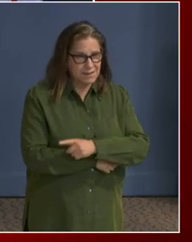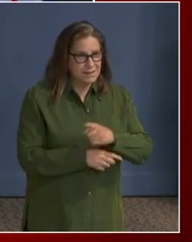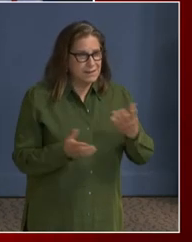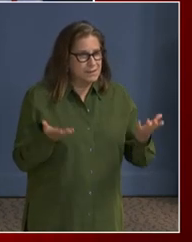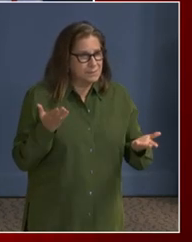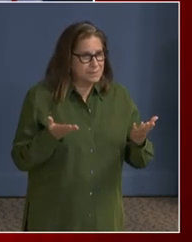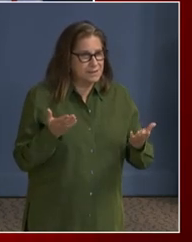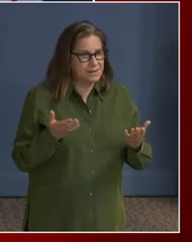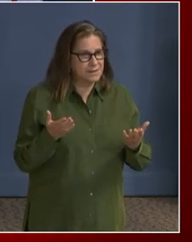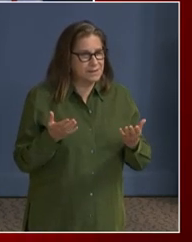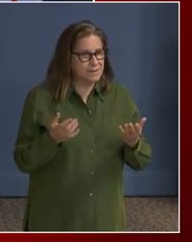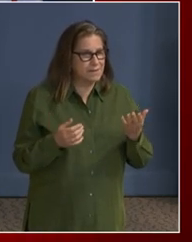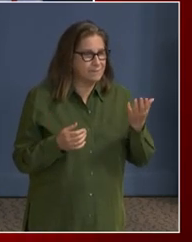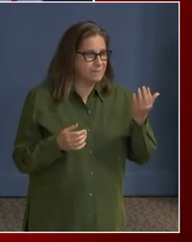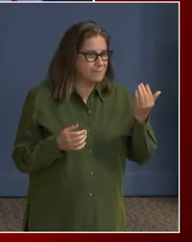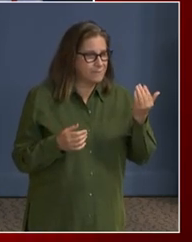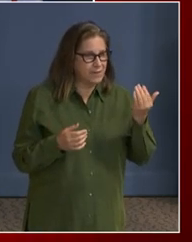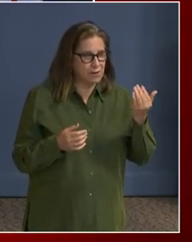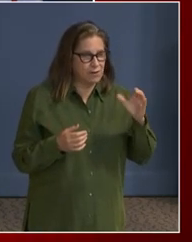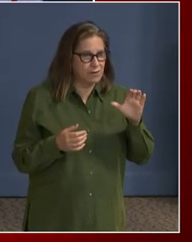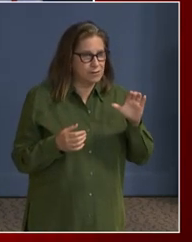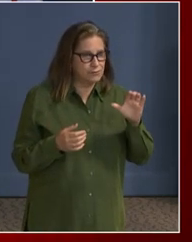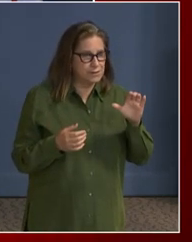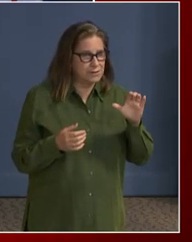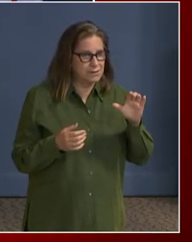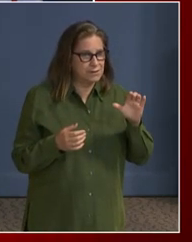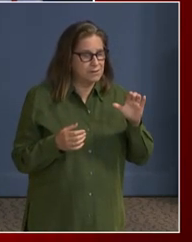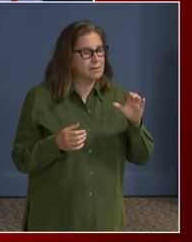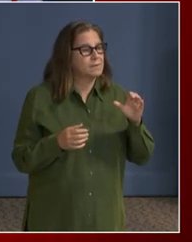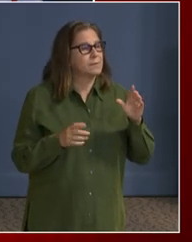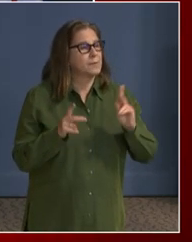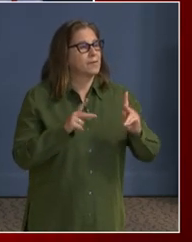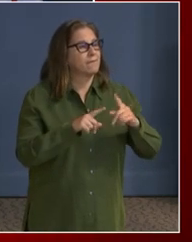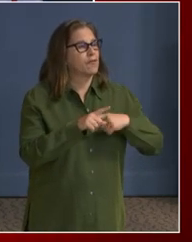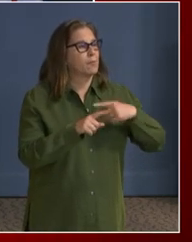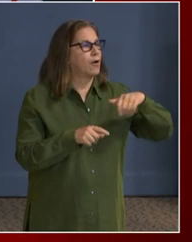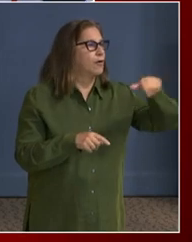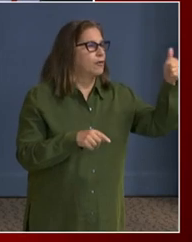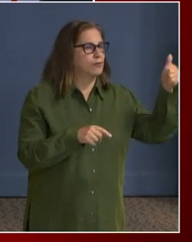to 1,500 of those are going outside the district.